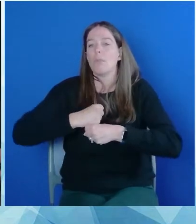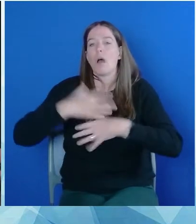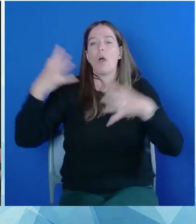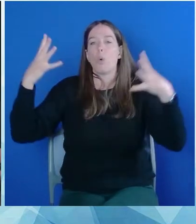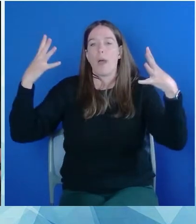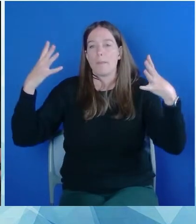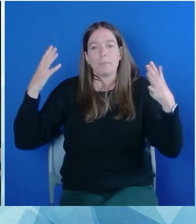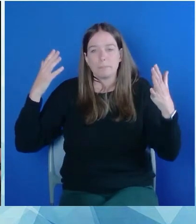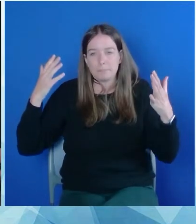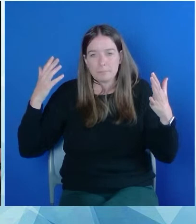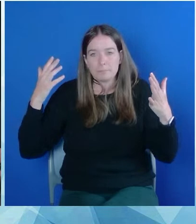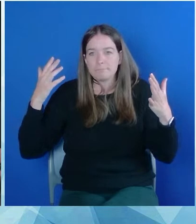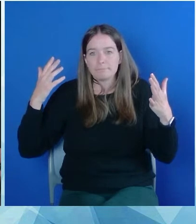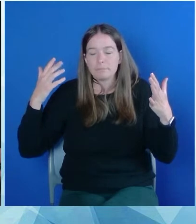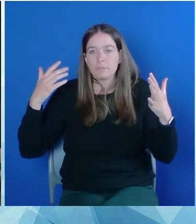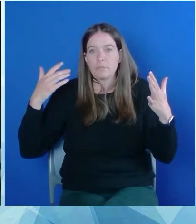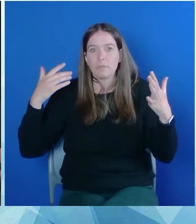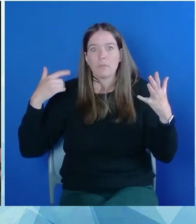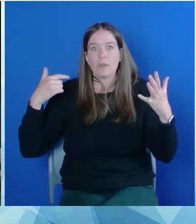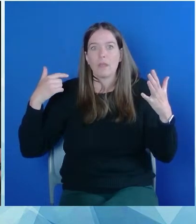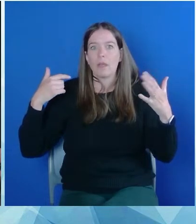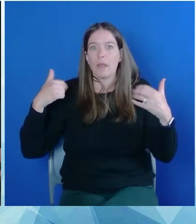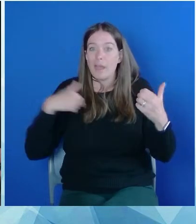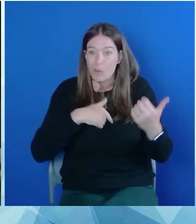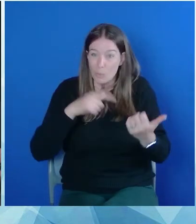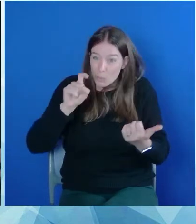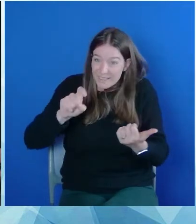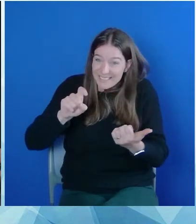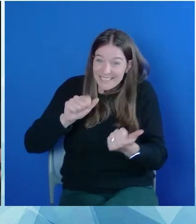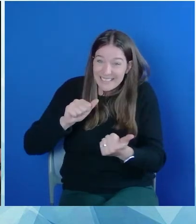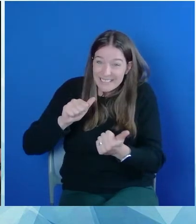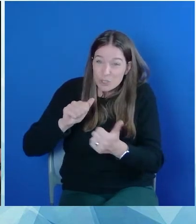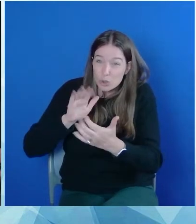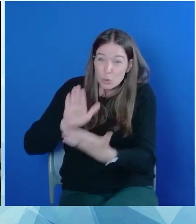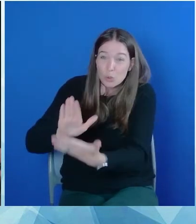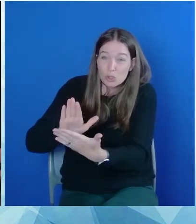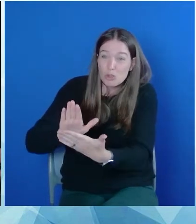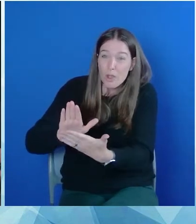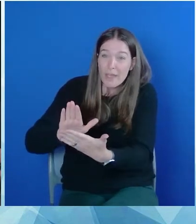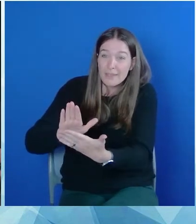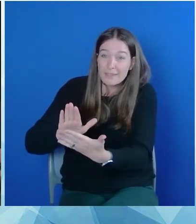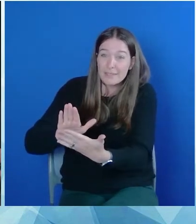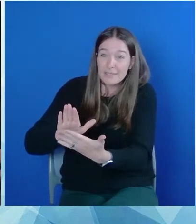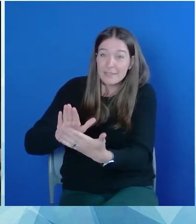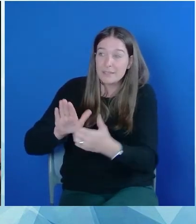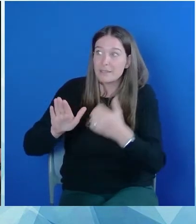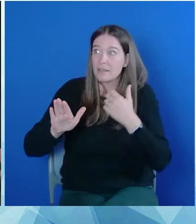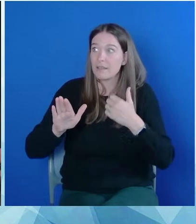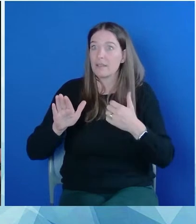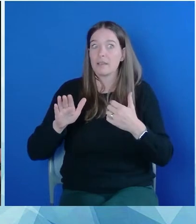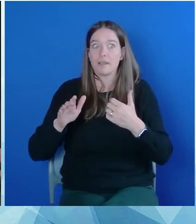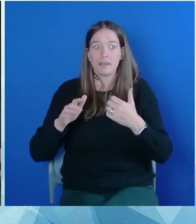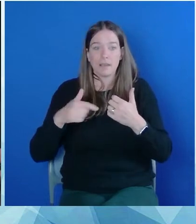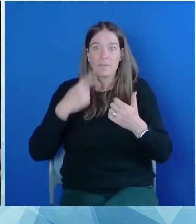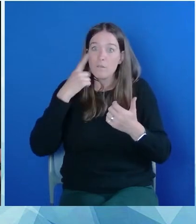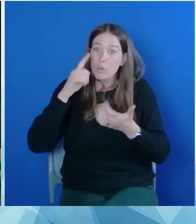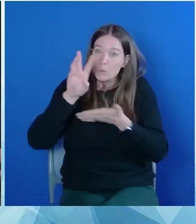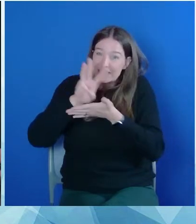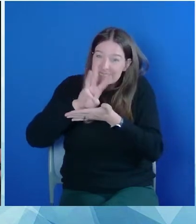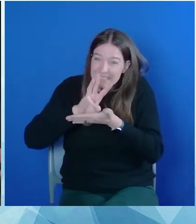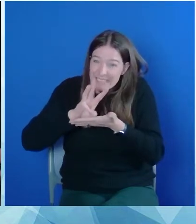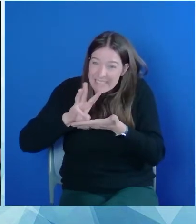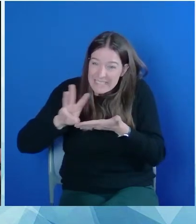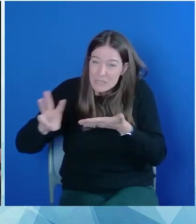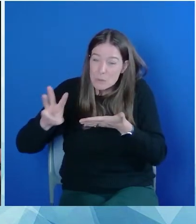in needing to address that. It took me about 6 weeks, and that's all I did in